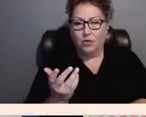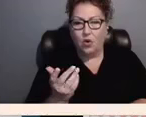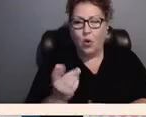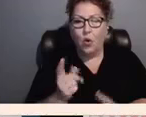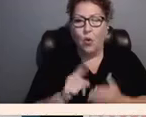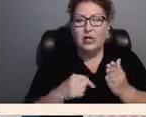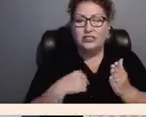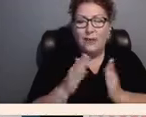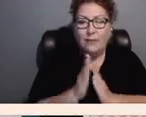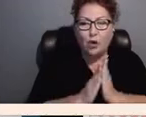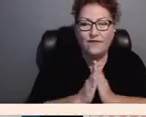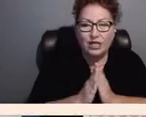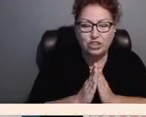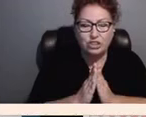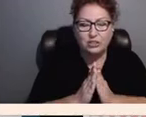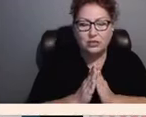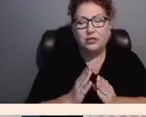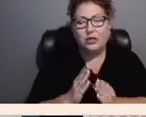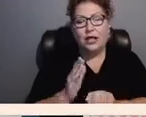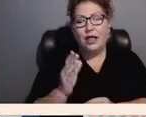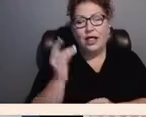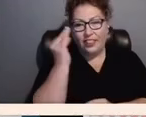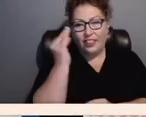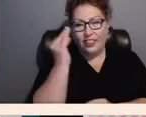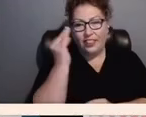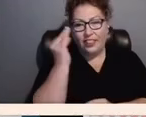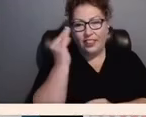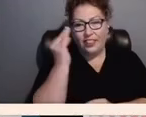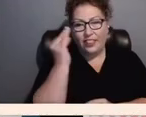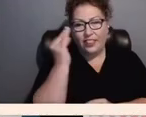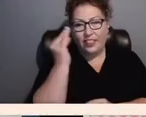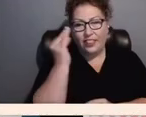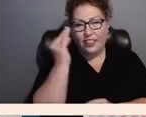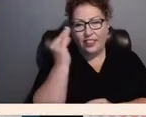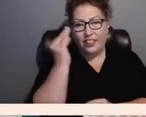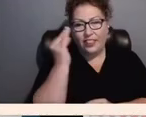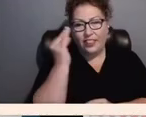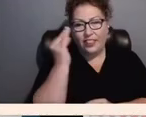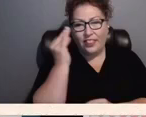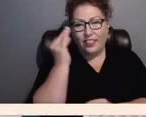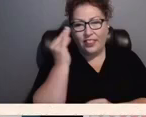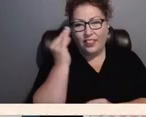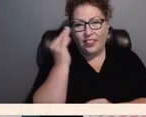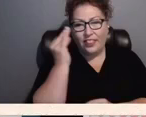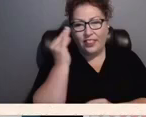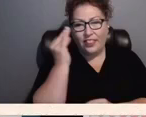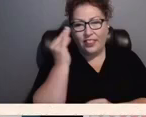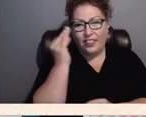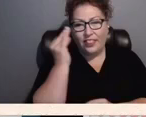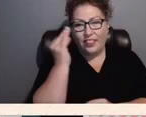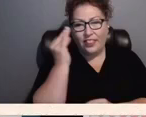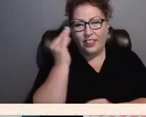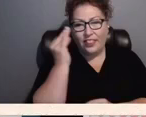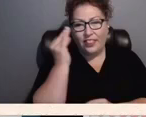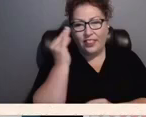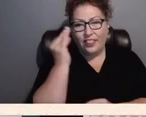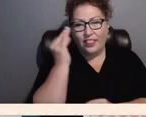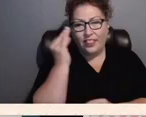motivation? Thinking of improving your financial habits. And we want people, we don't want people to